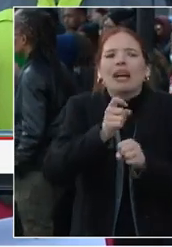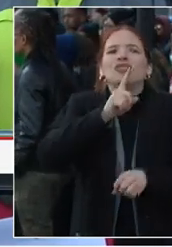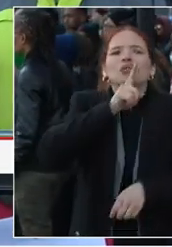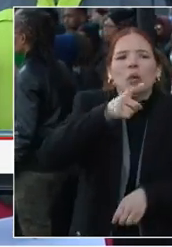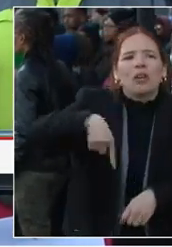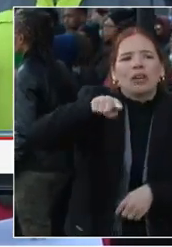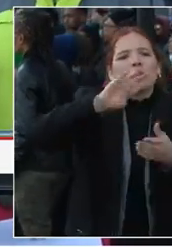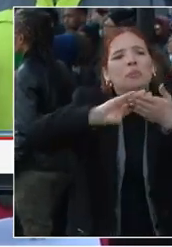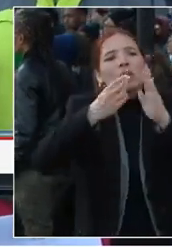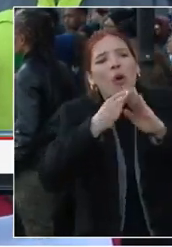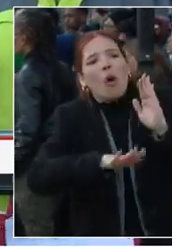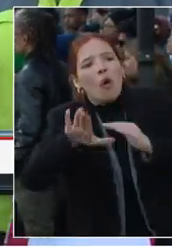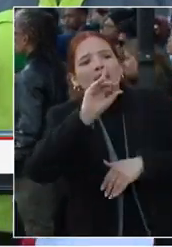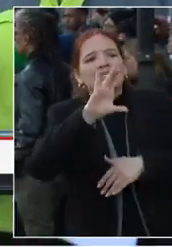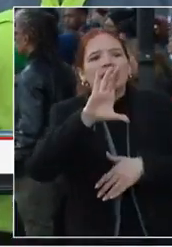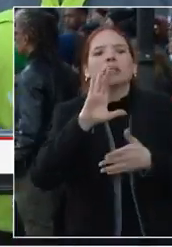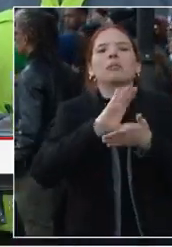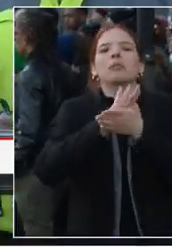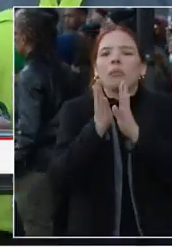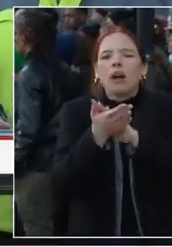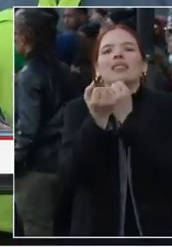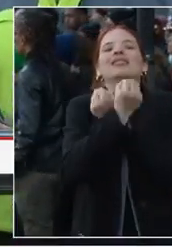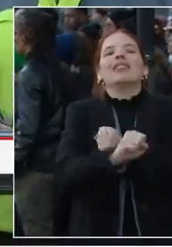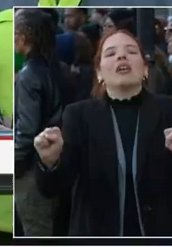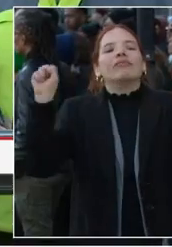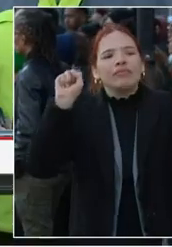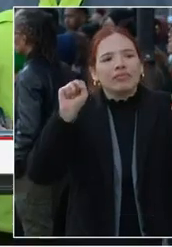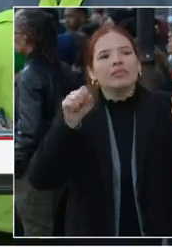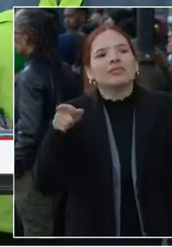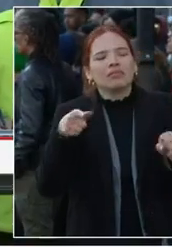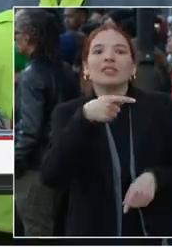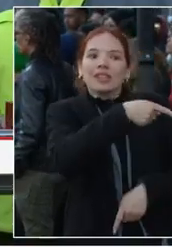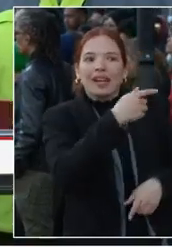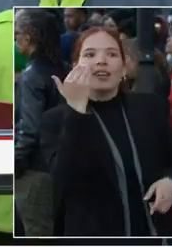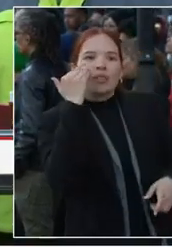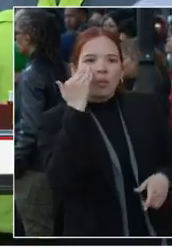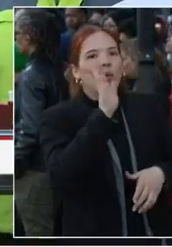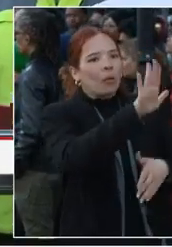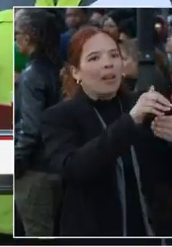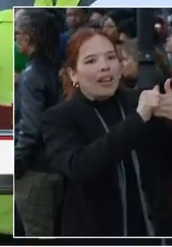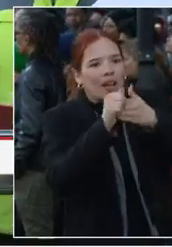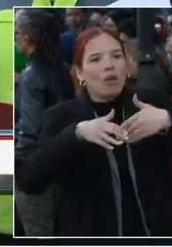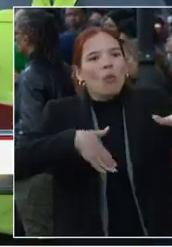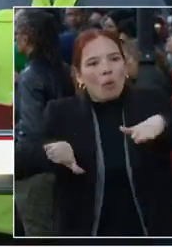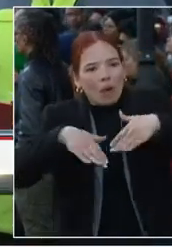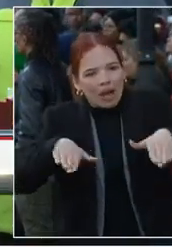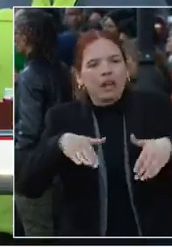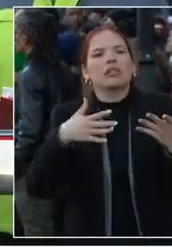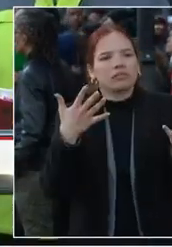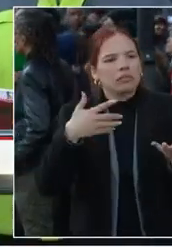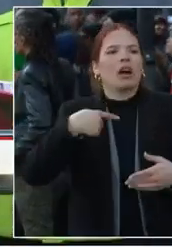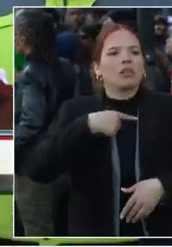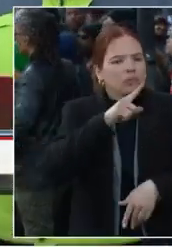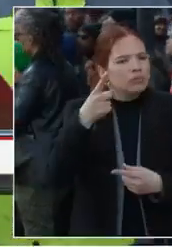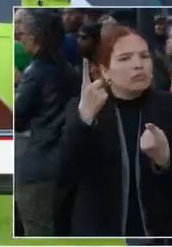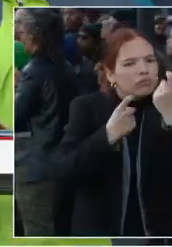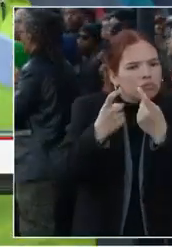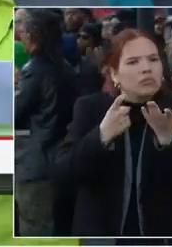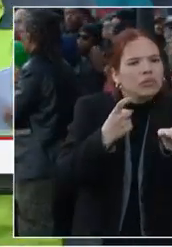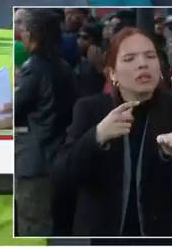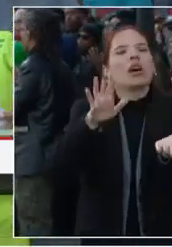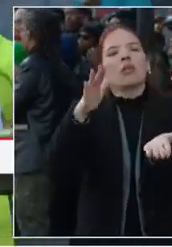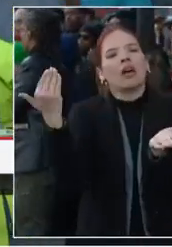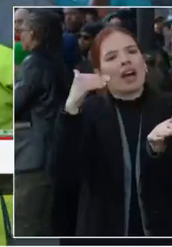So, Madam Mayor, I know you're leading the walk, and I know that there'll be a few questions, but I want to thank everybody again for coming out today. Thank you. Thank you,